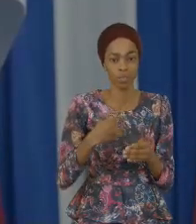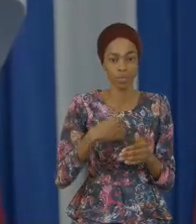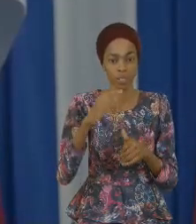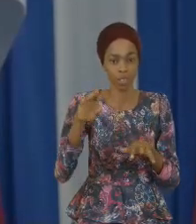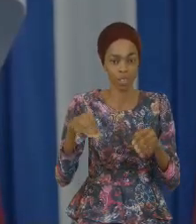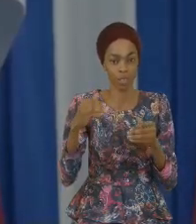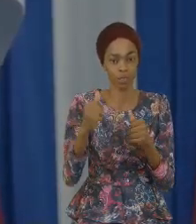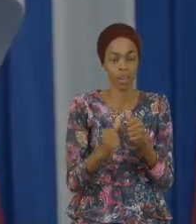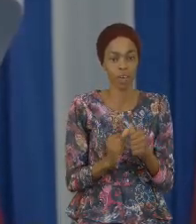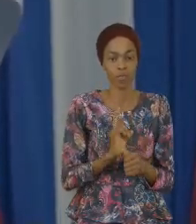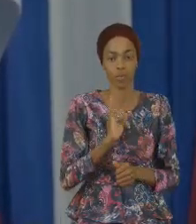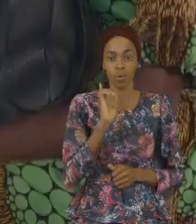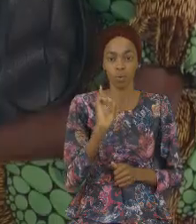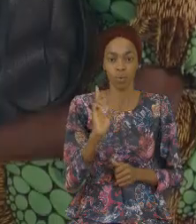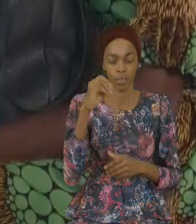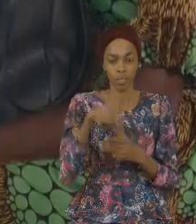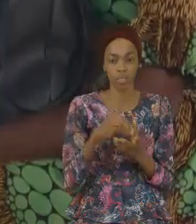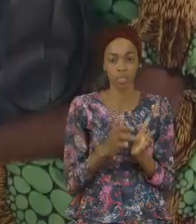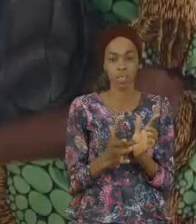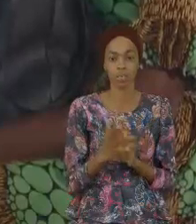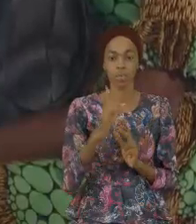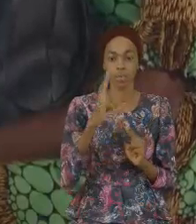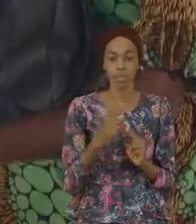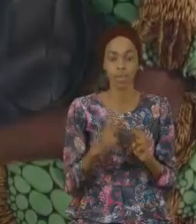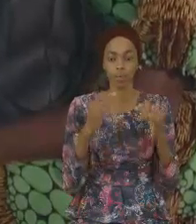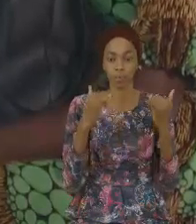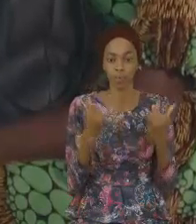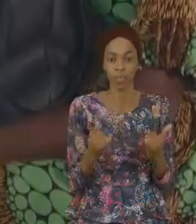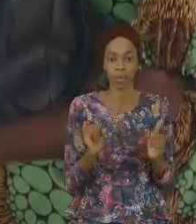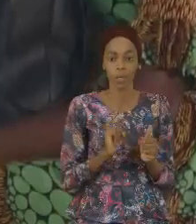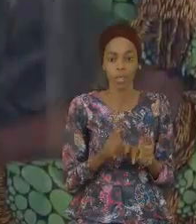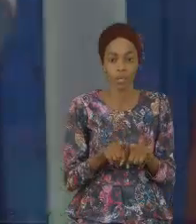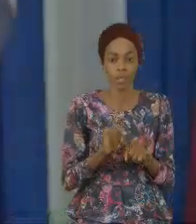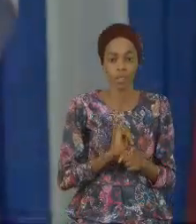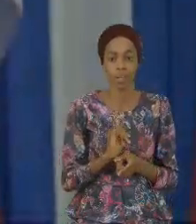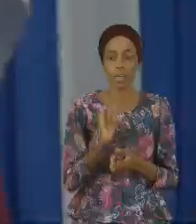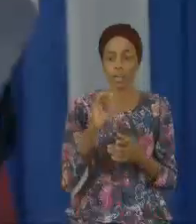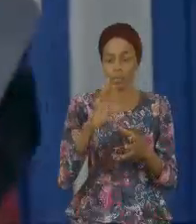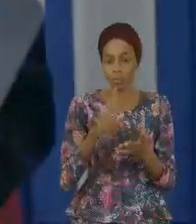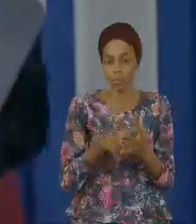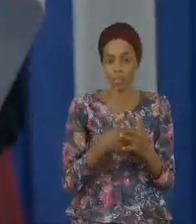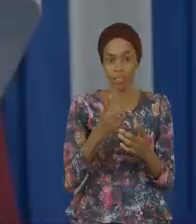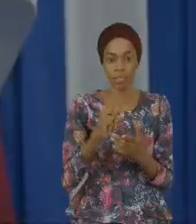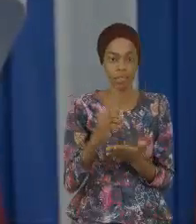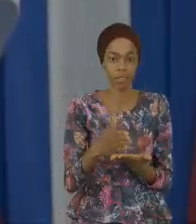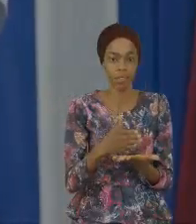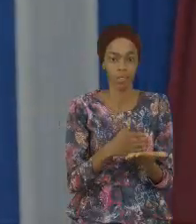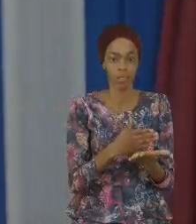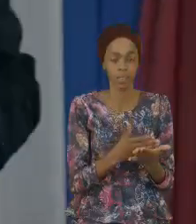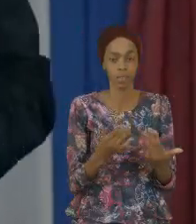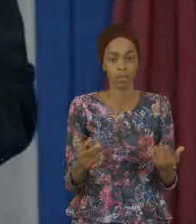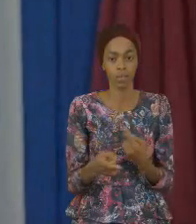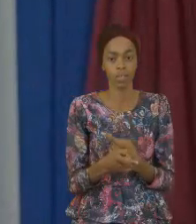everyone, in Jesus' name. Now, as I begin the series today, I'm talking